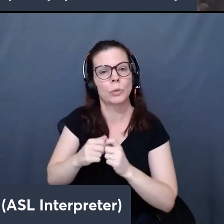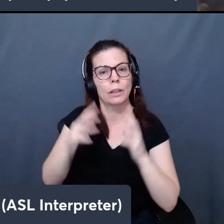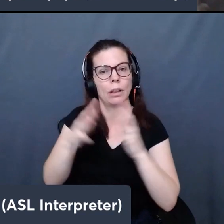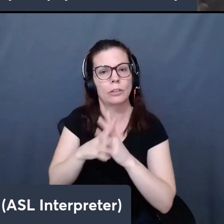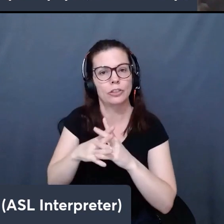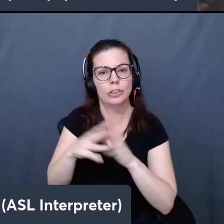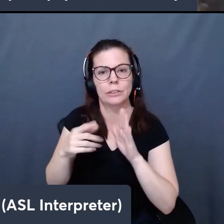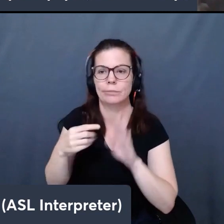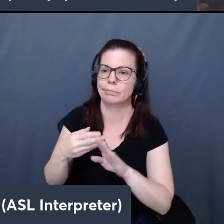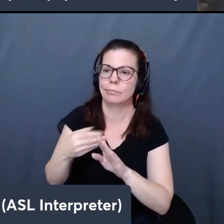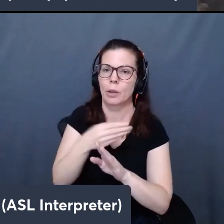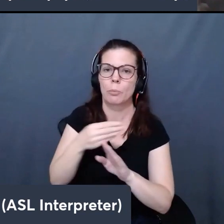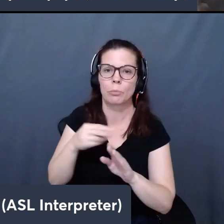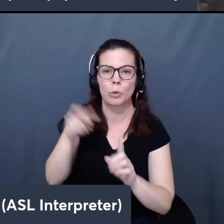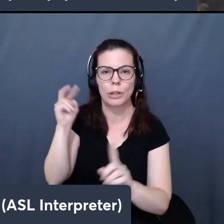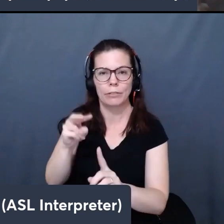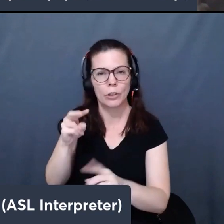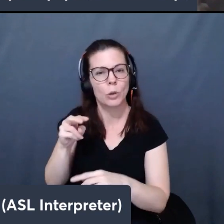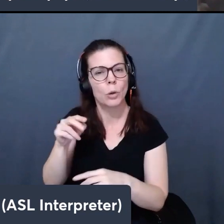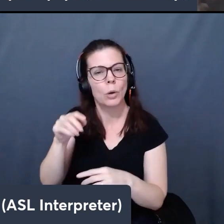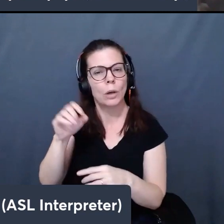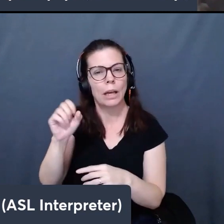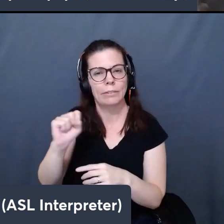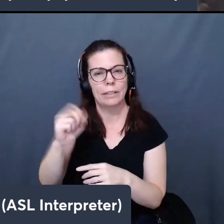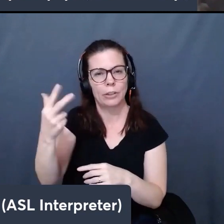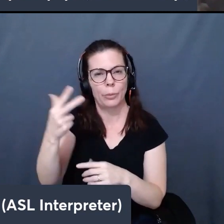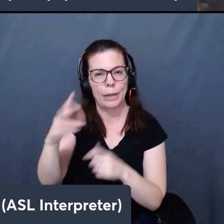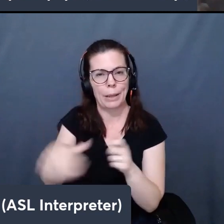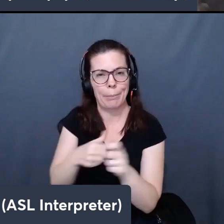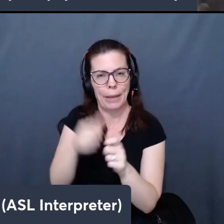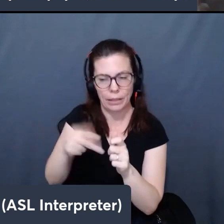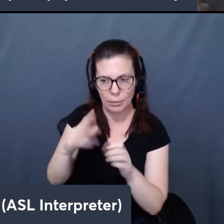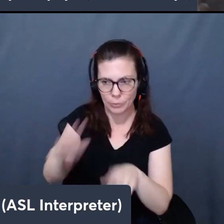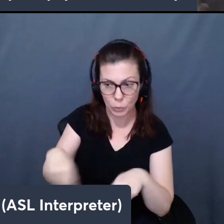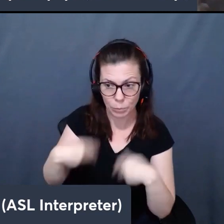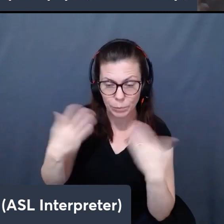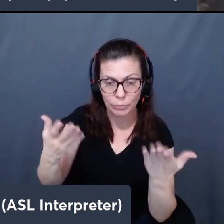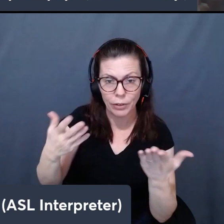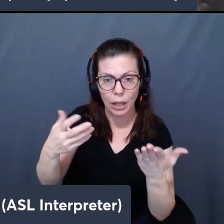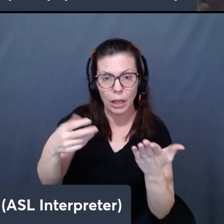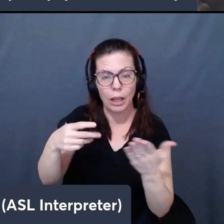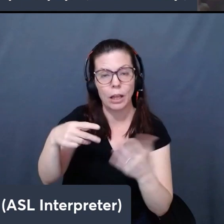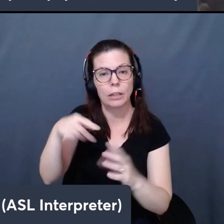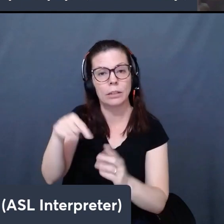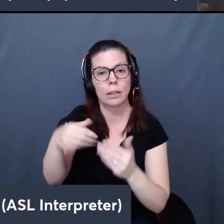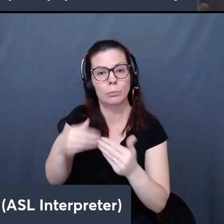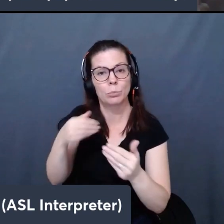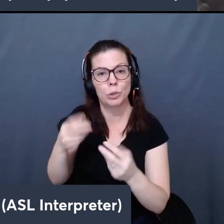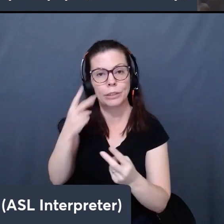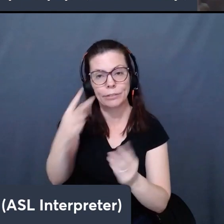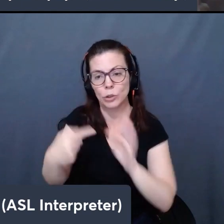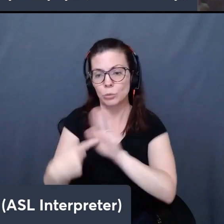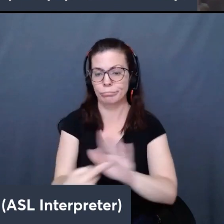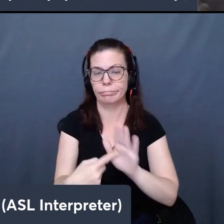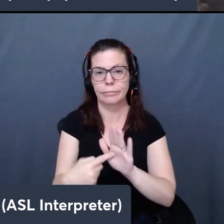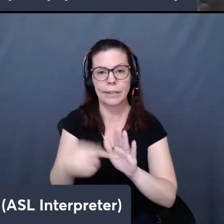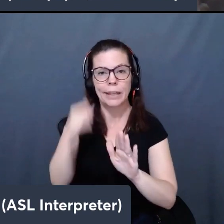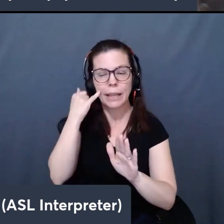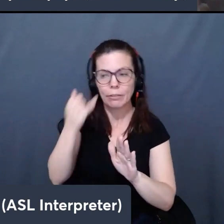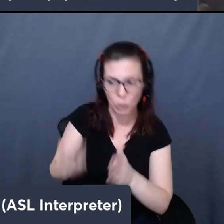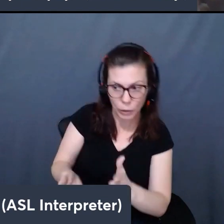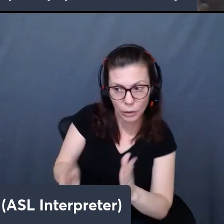backup. So we will provide this preview to customers who request us for